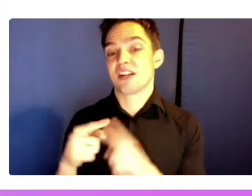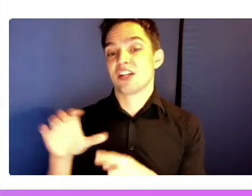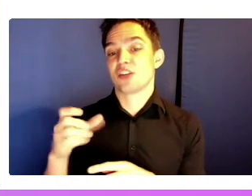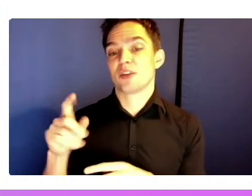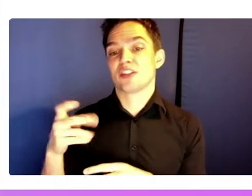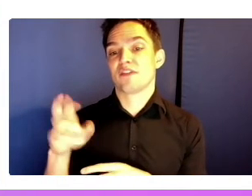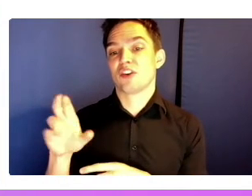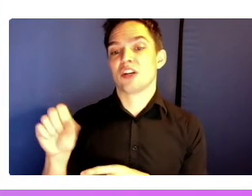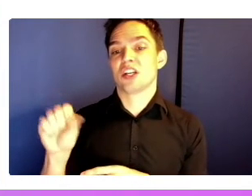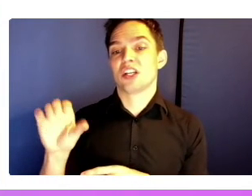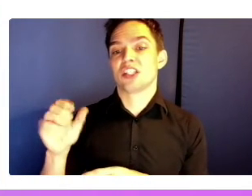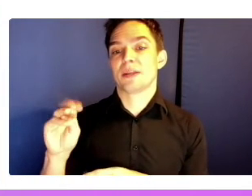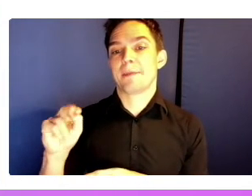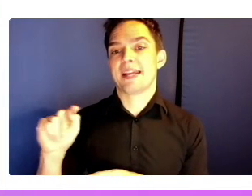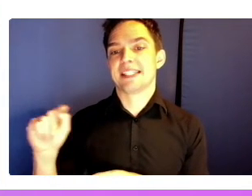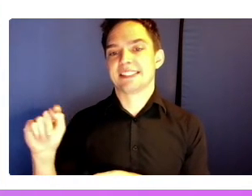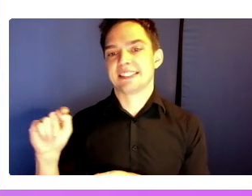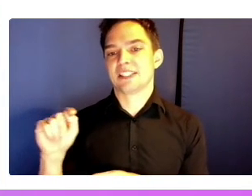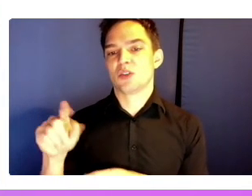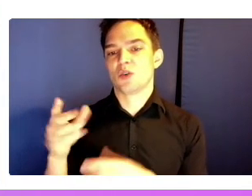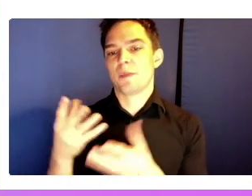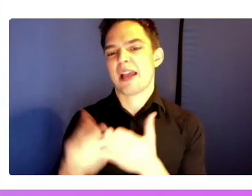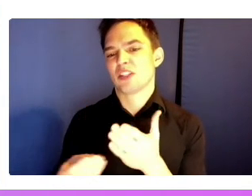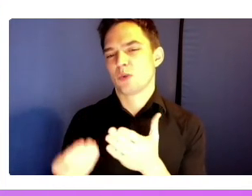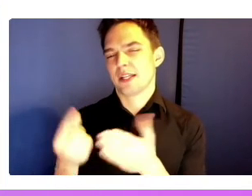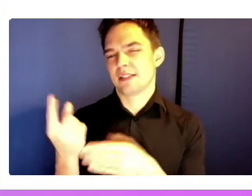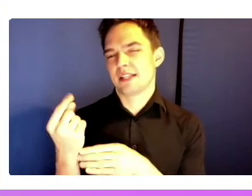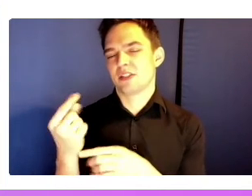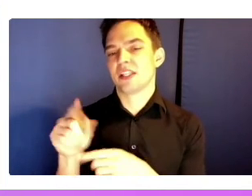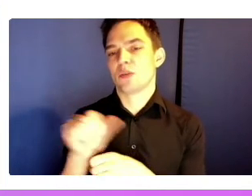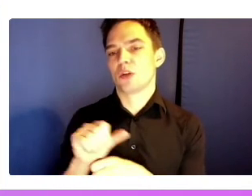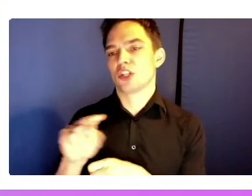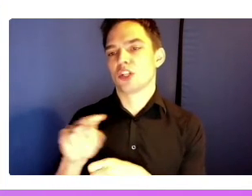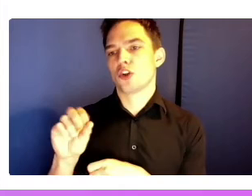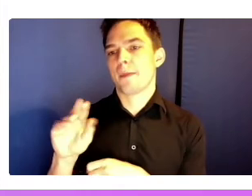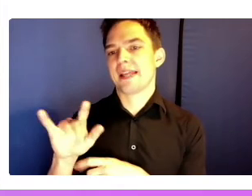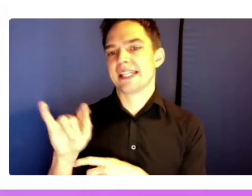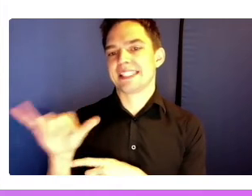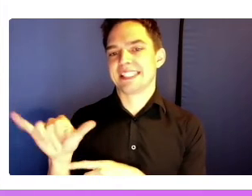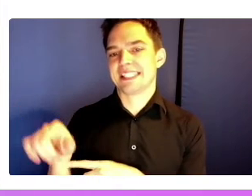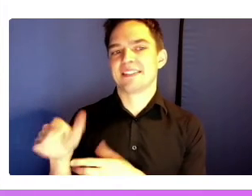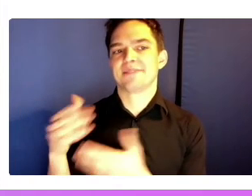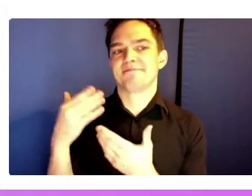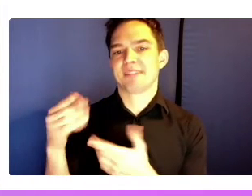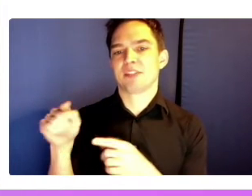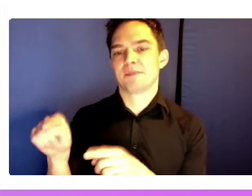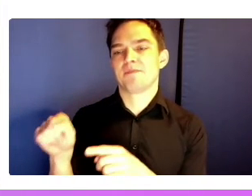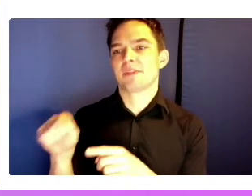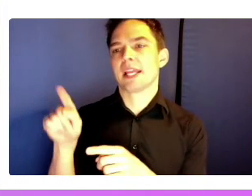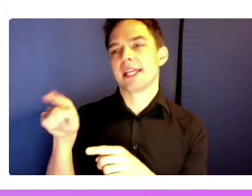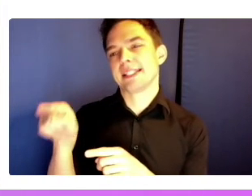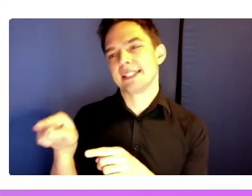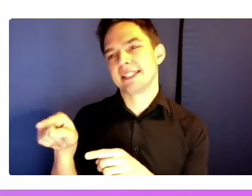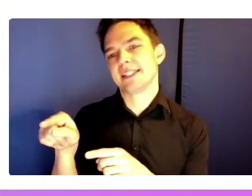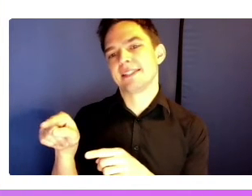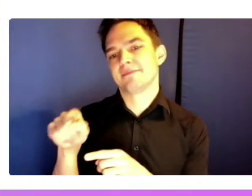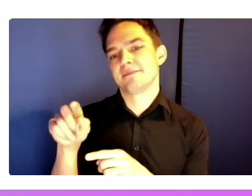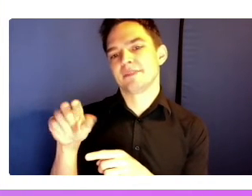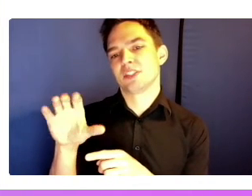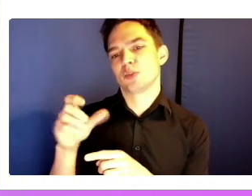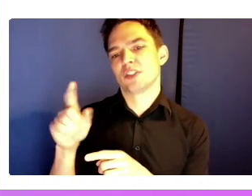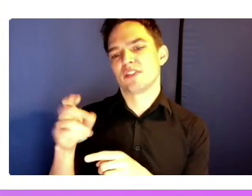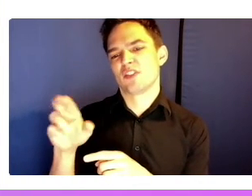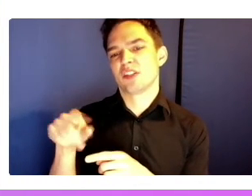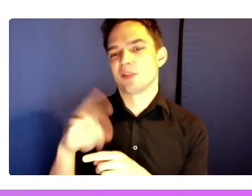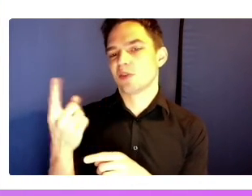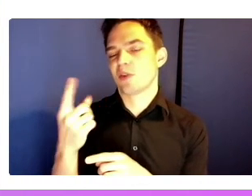Schmidt, who passed away last year, he worked at Nobility, and he kind of, he was